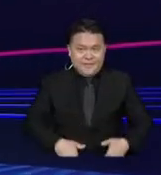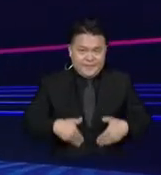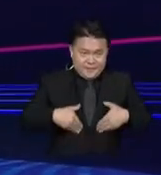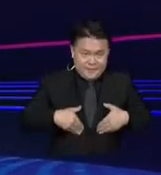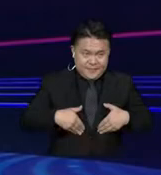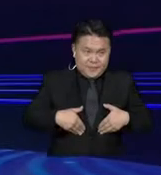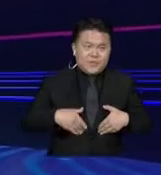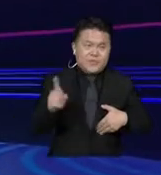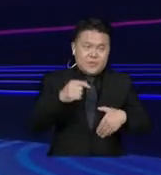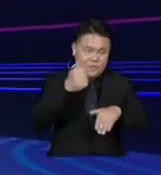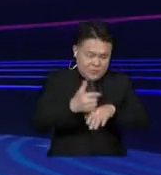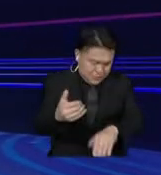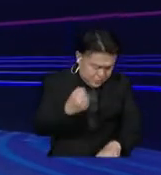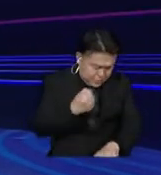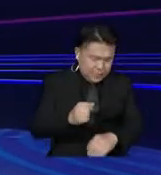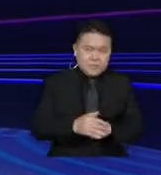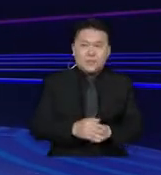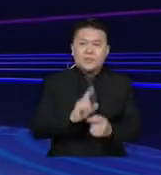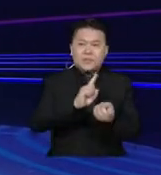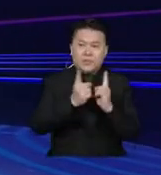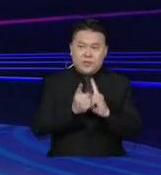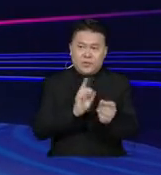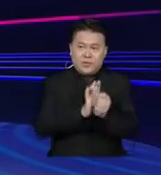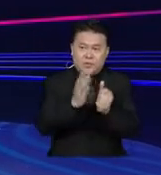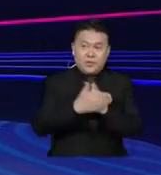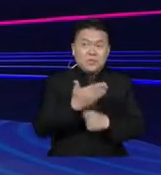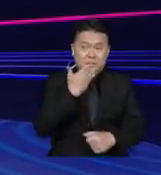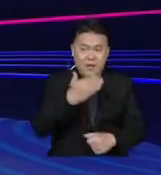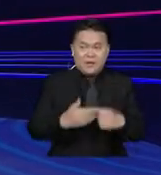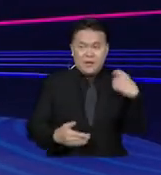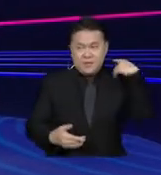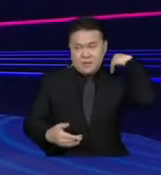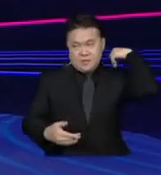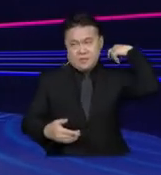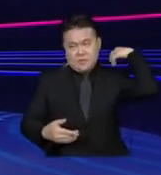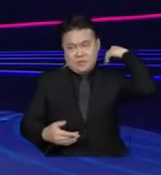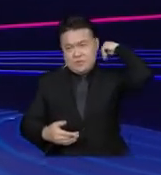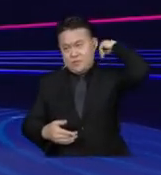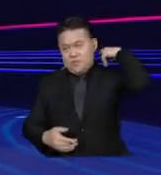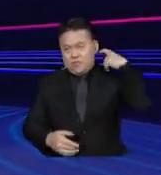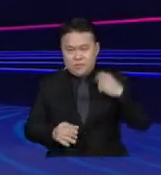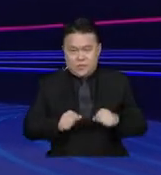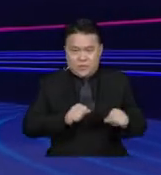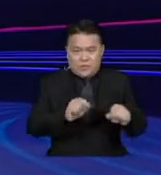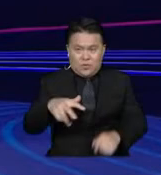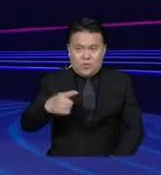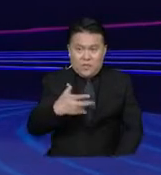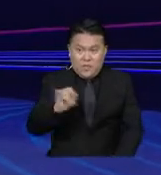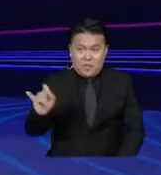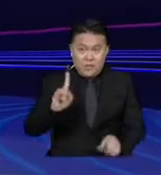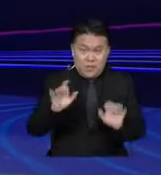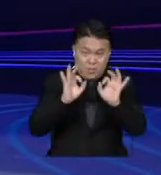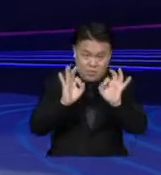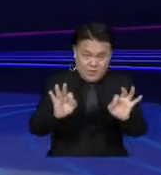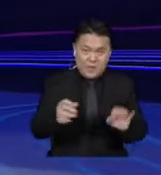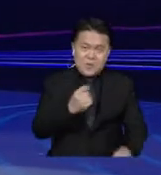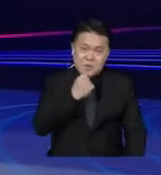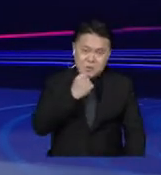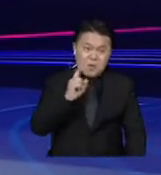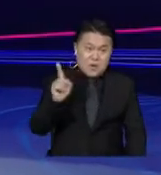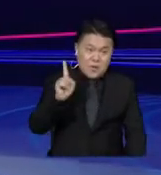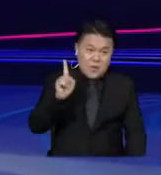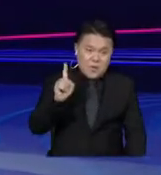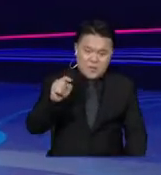results in warmth. Cleaner wrasse are a small reef fish, and they make their living cleaning